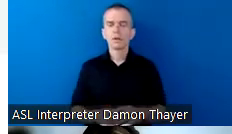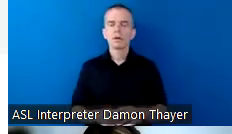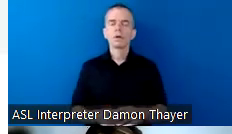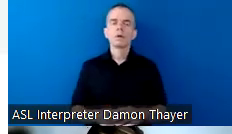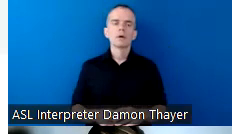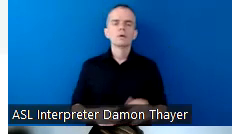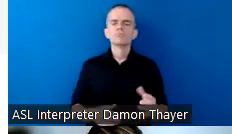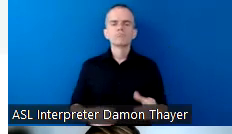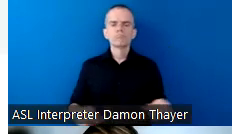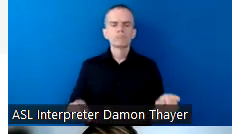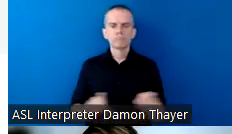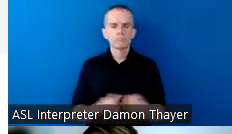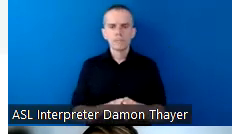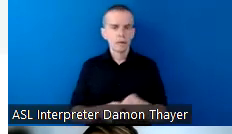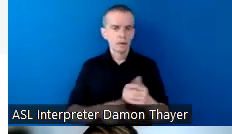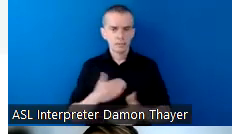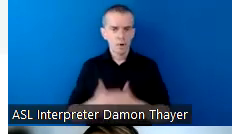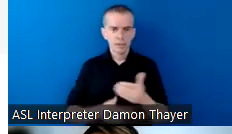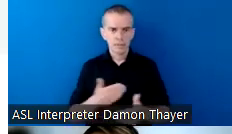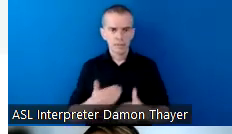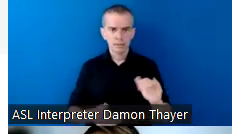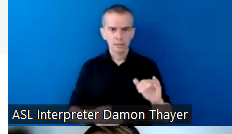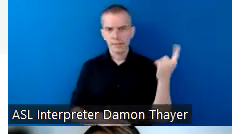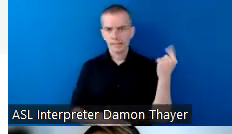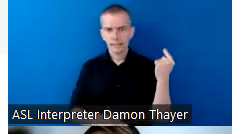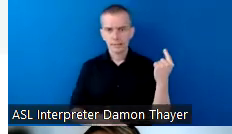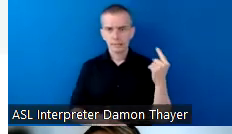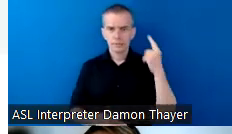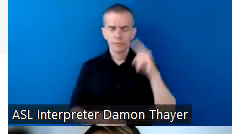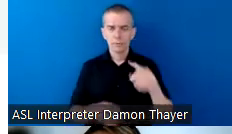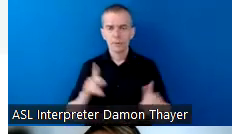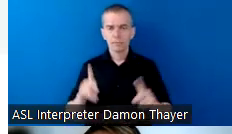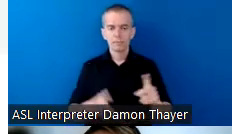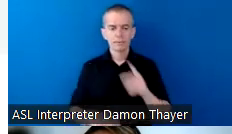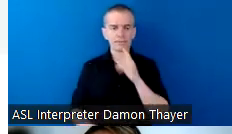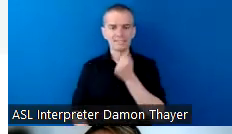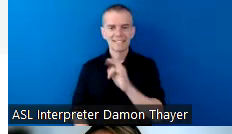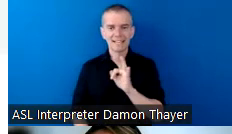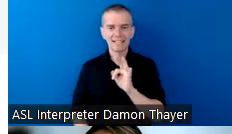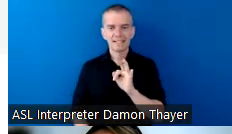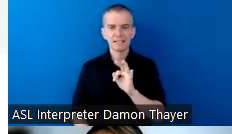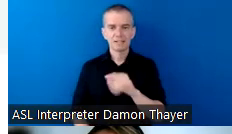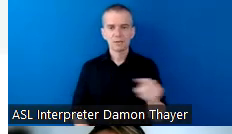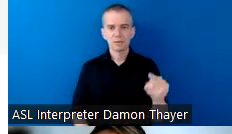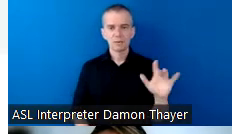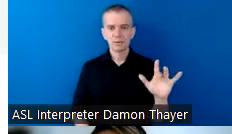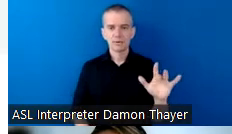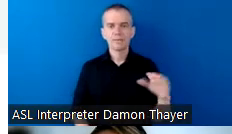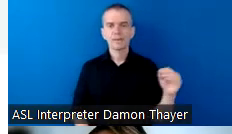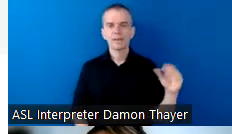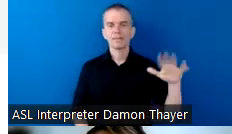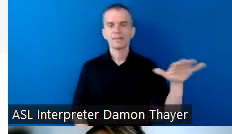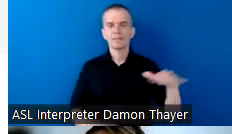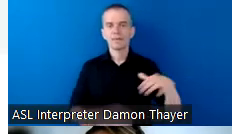the same process that they did last year for folks 19 to 25 and those 55 and older.